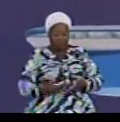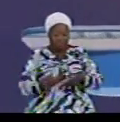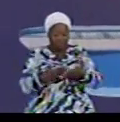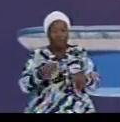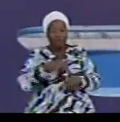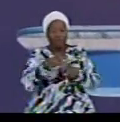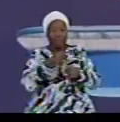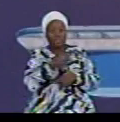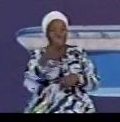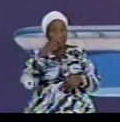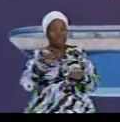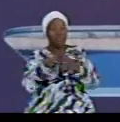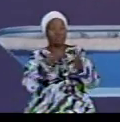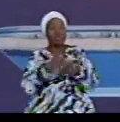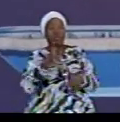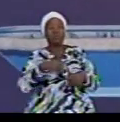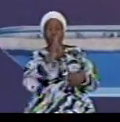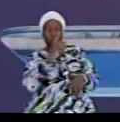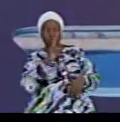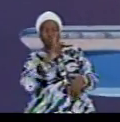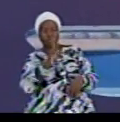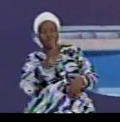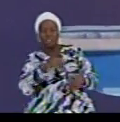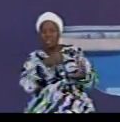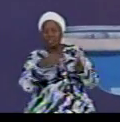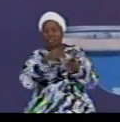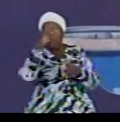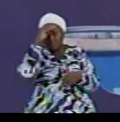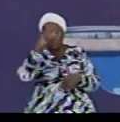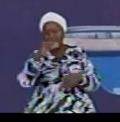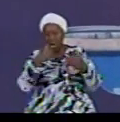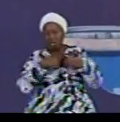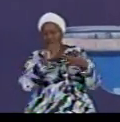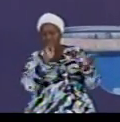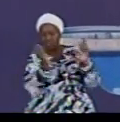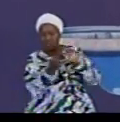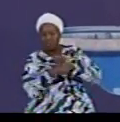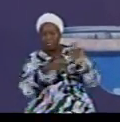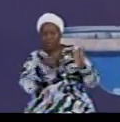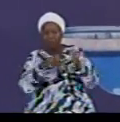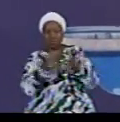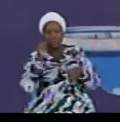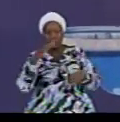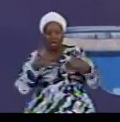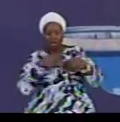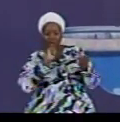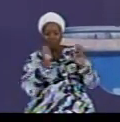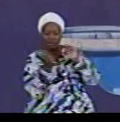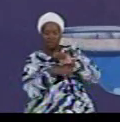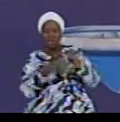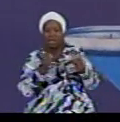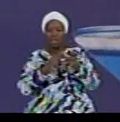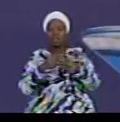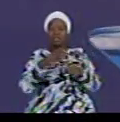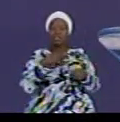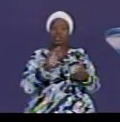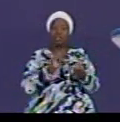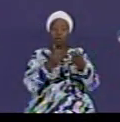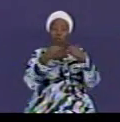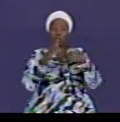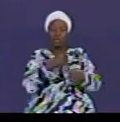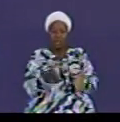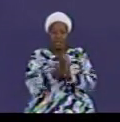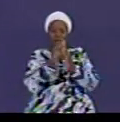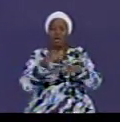your life, and they say, truly, truly, this man has changed. This woman has changed. They will come and ask